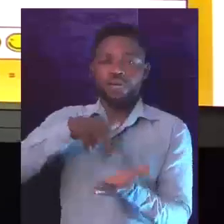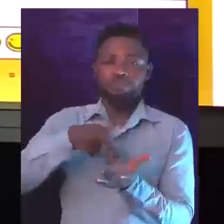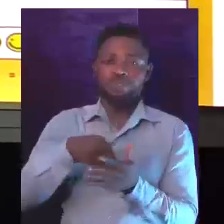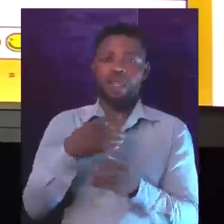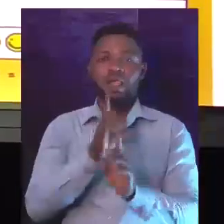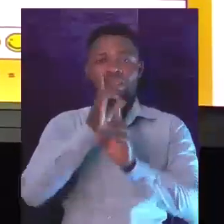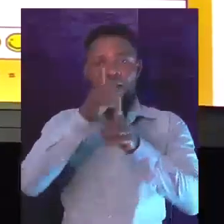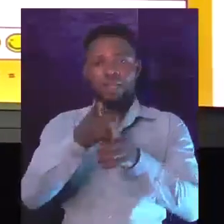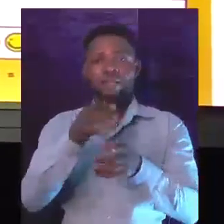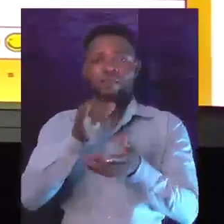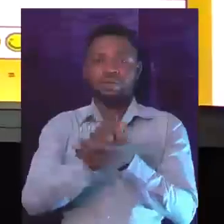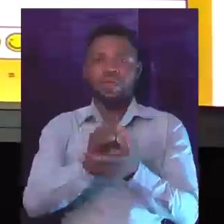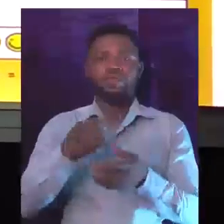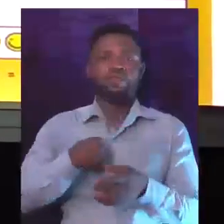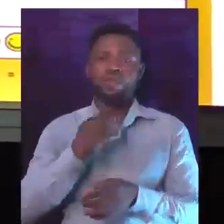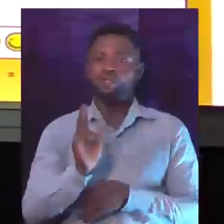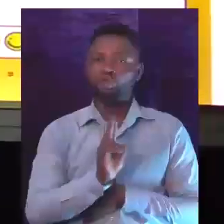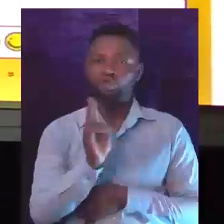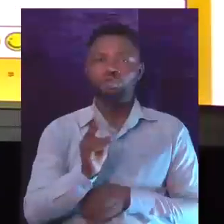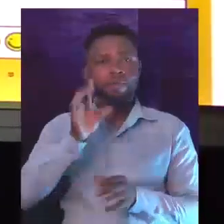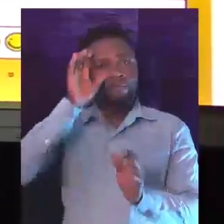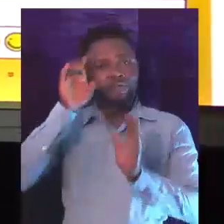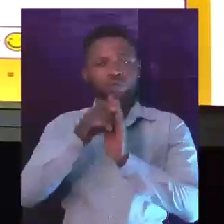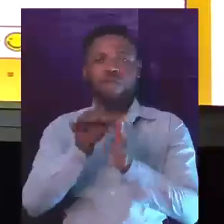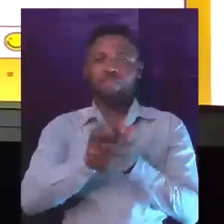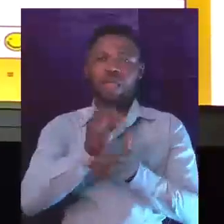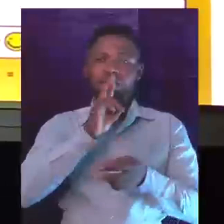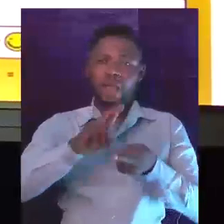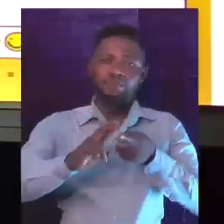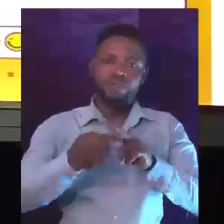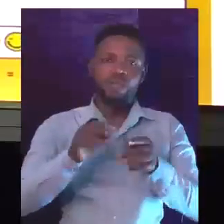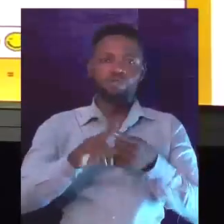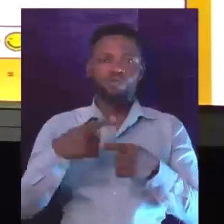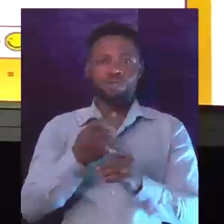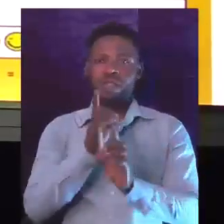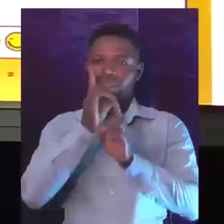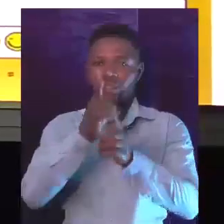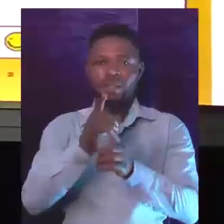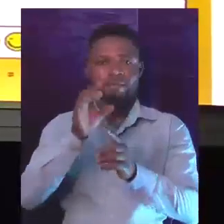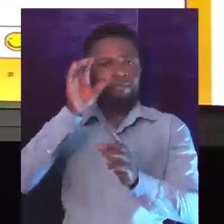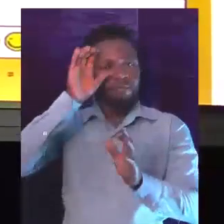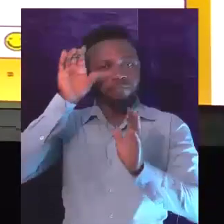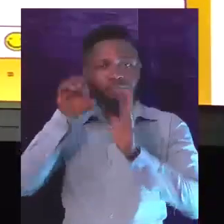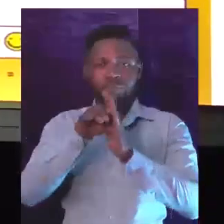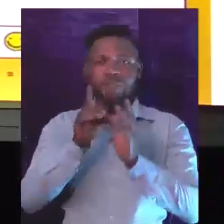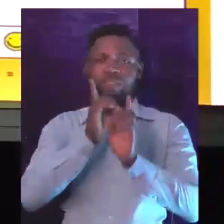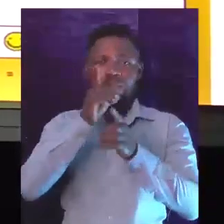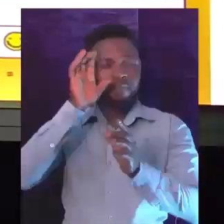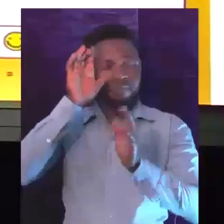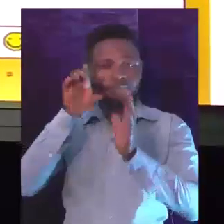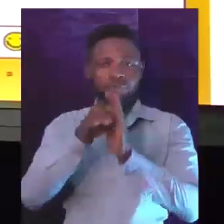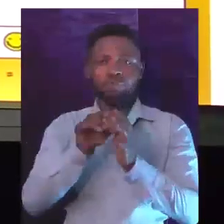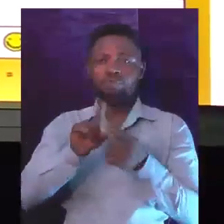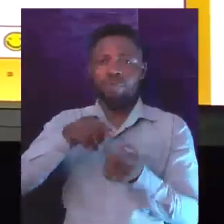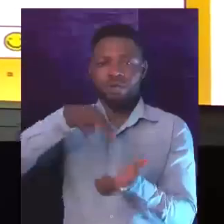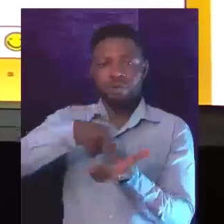represent data that use pictures that are related to the data. I'll take that again. Pictograms are a way of